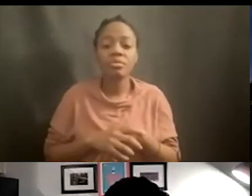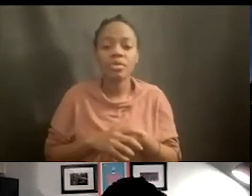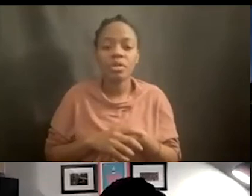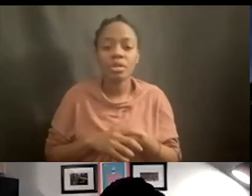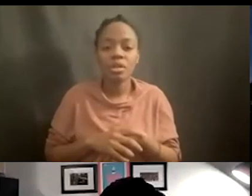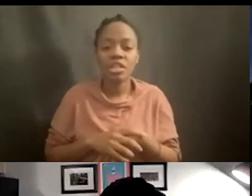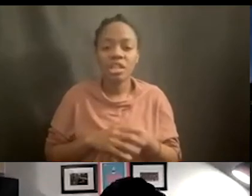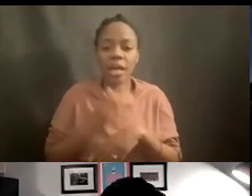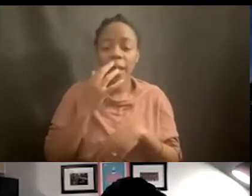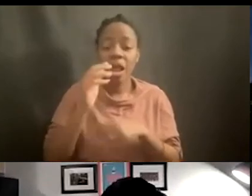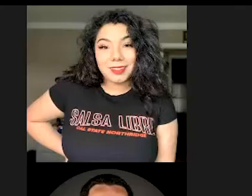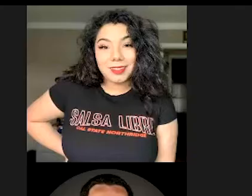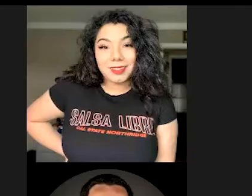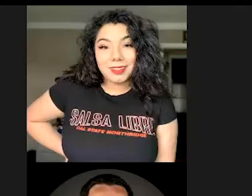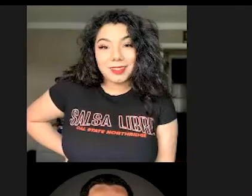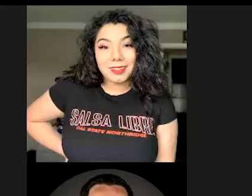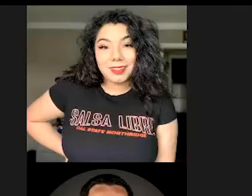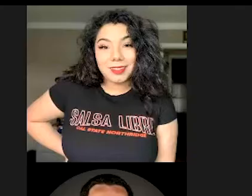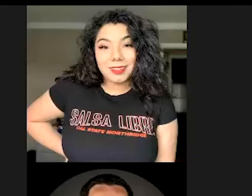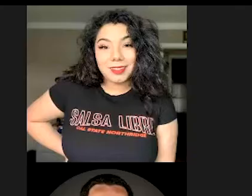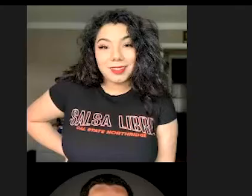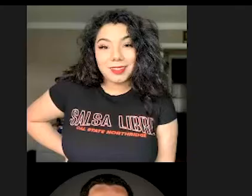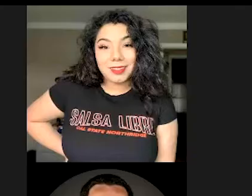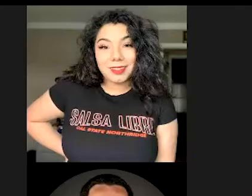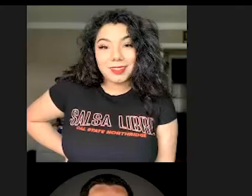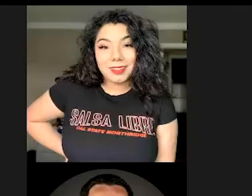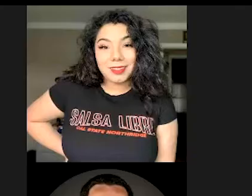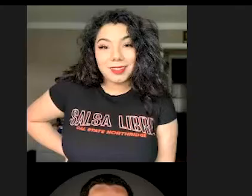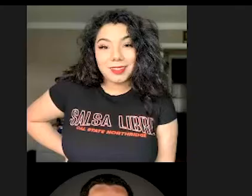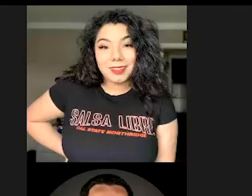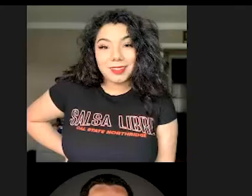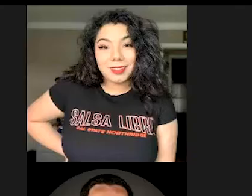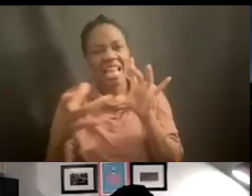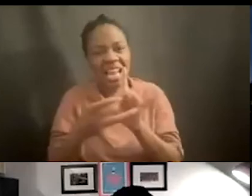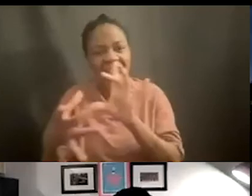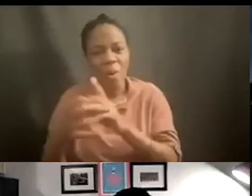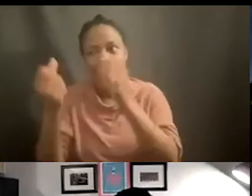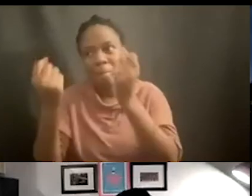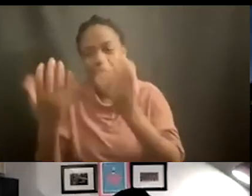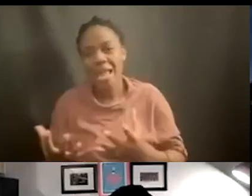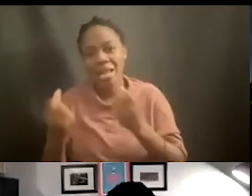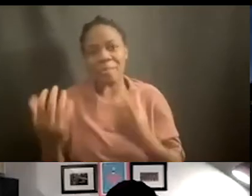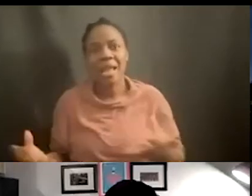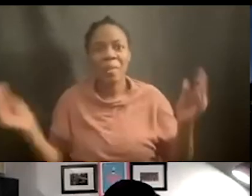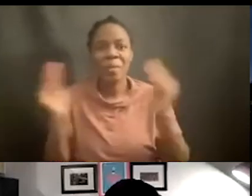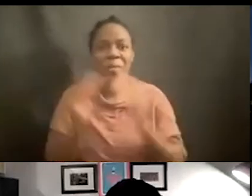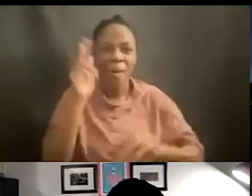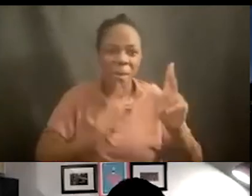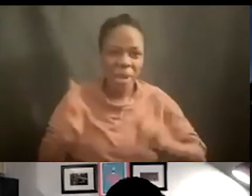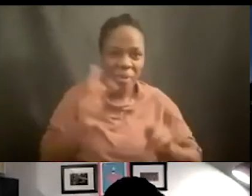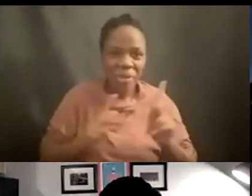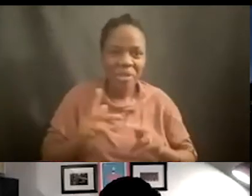alumni, business, and community leaders. And I'm really looking forward to having the opportunity to connect with many, many more of you in the weeks and